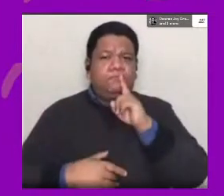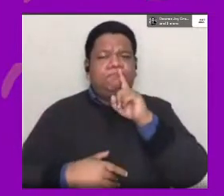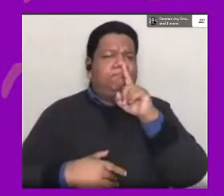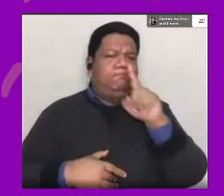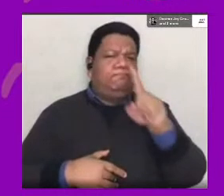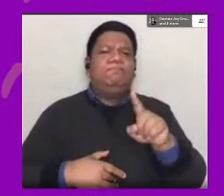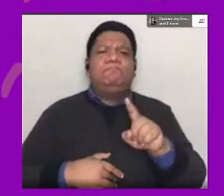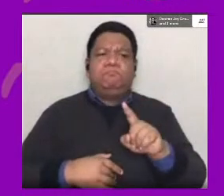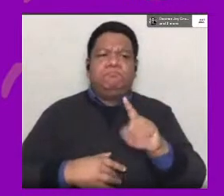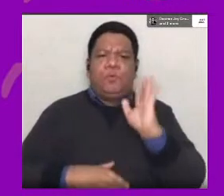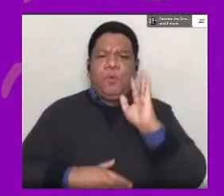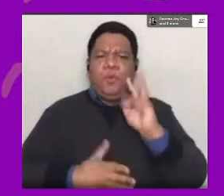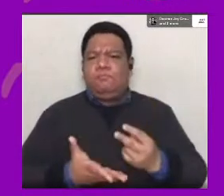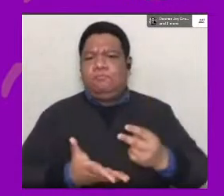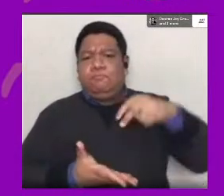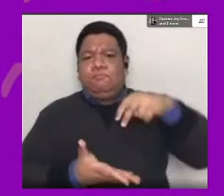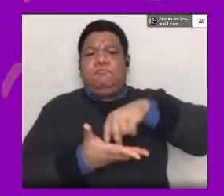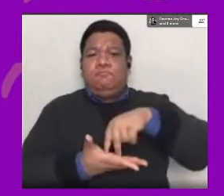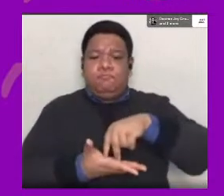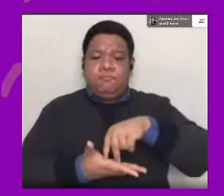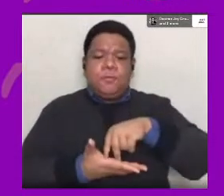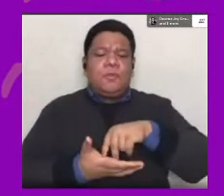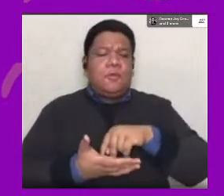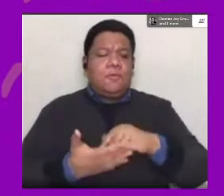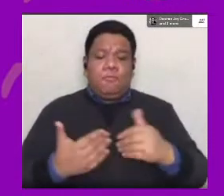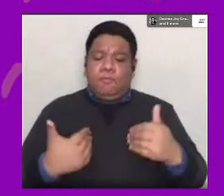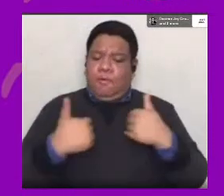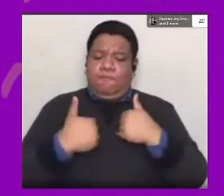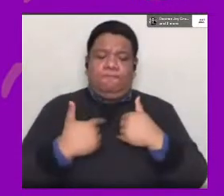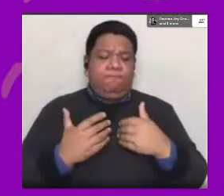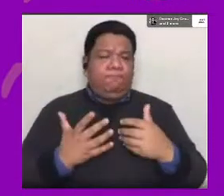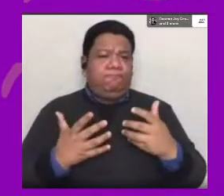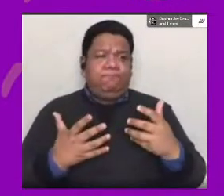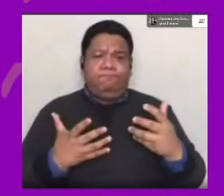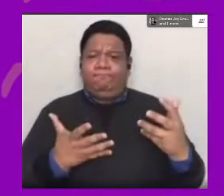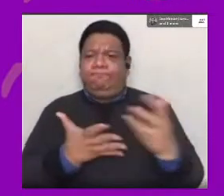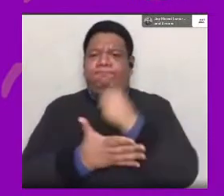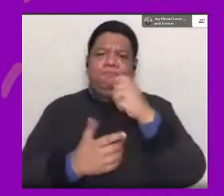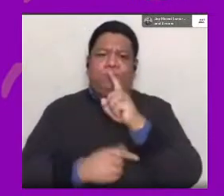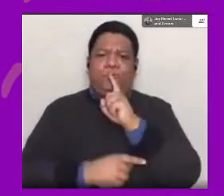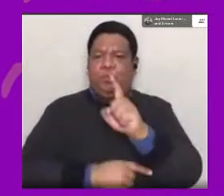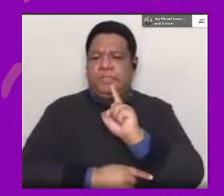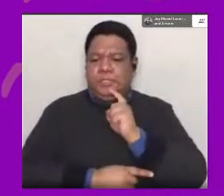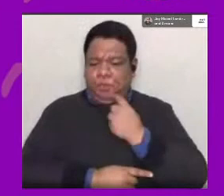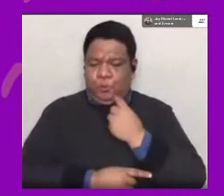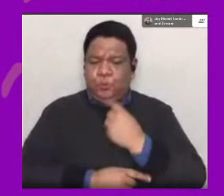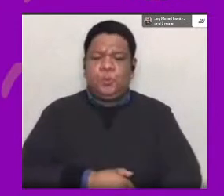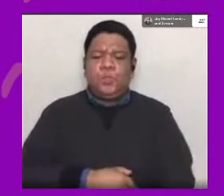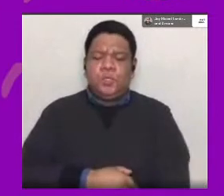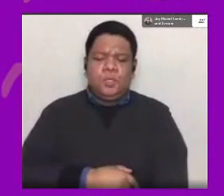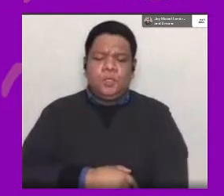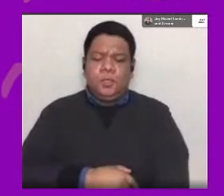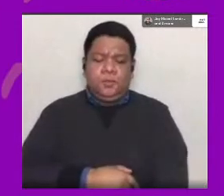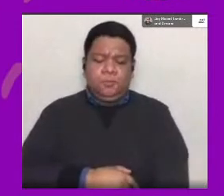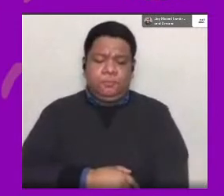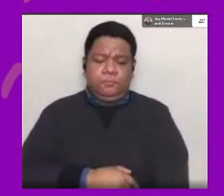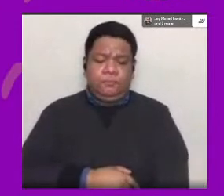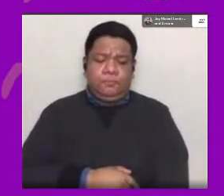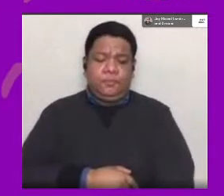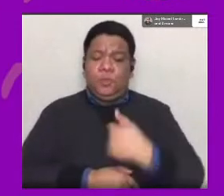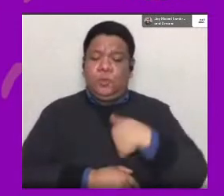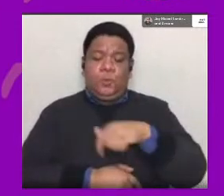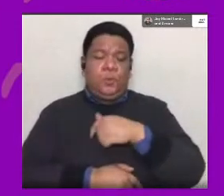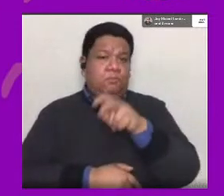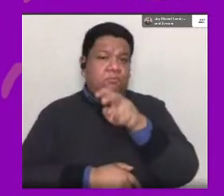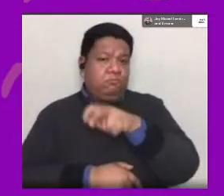to the occasion and take this matter seriously. That we will move from rhetoric